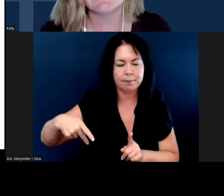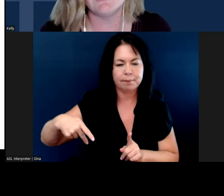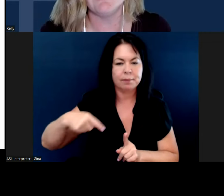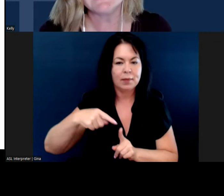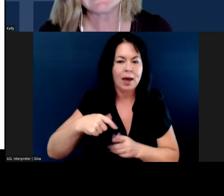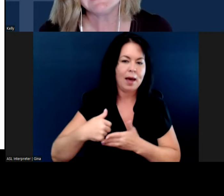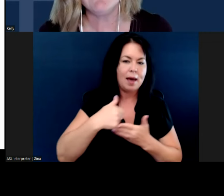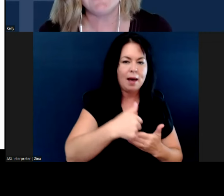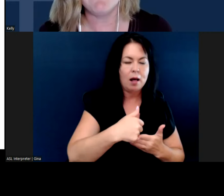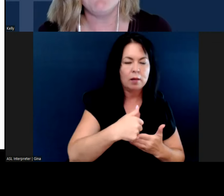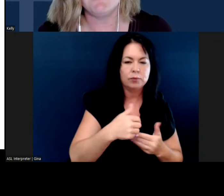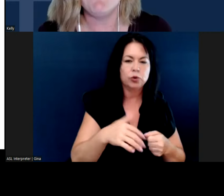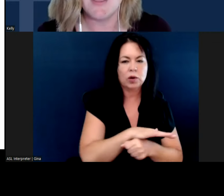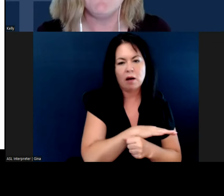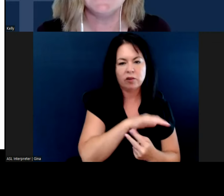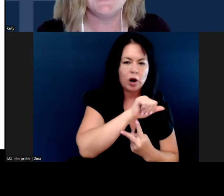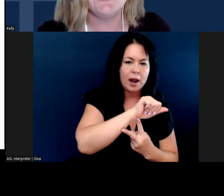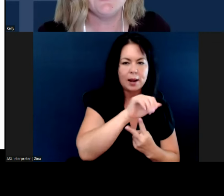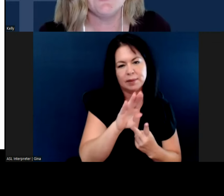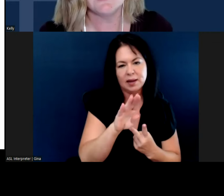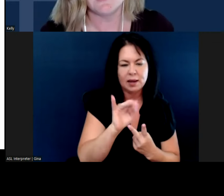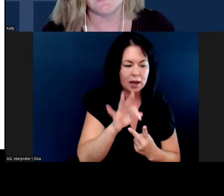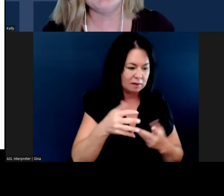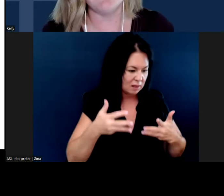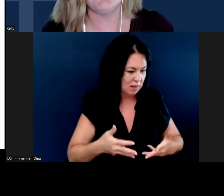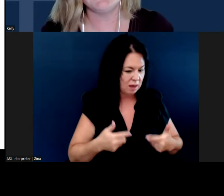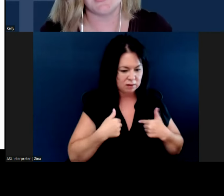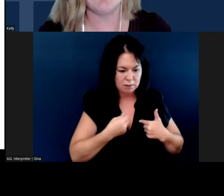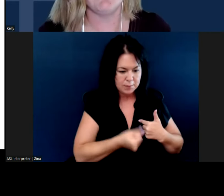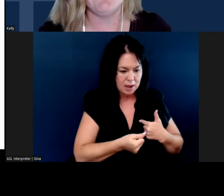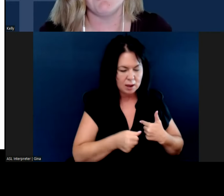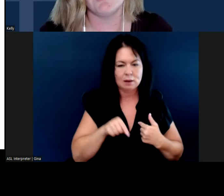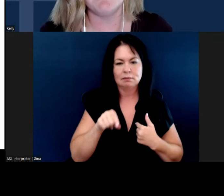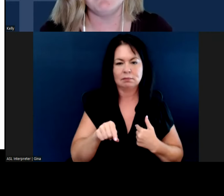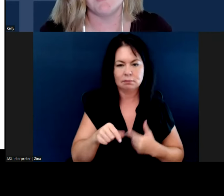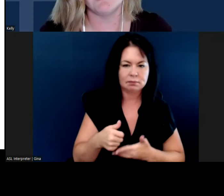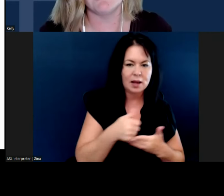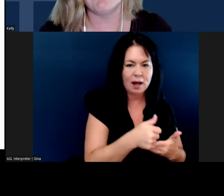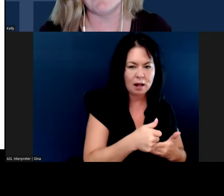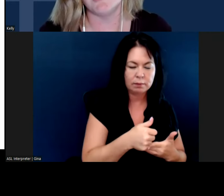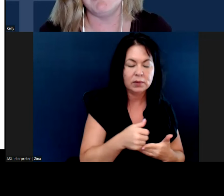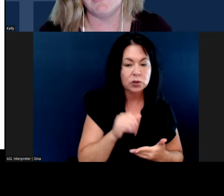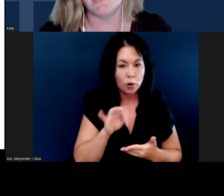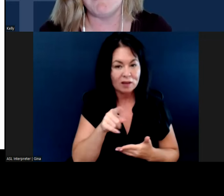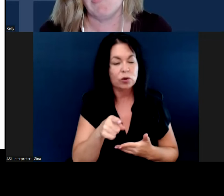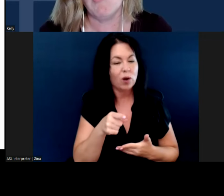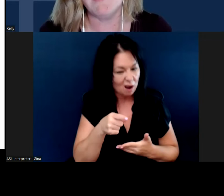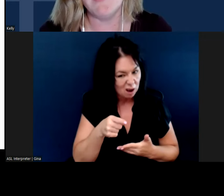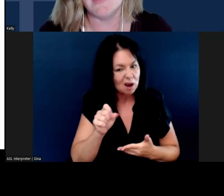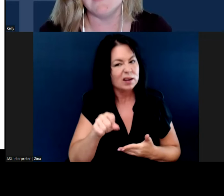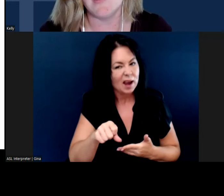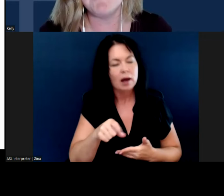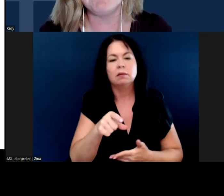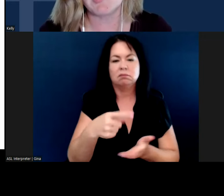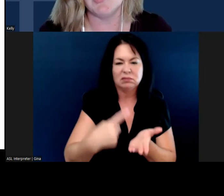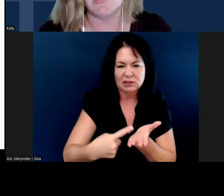cover. So if that fits you, definitely talk with your employer or your former employer about what